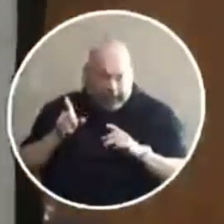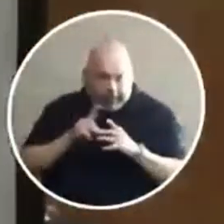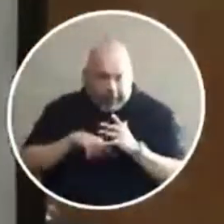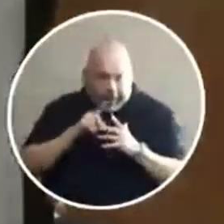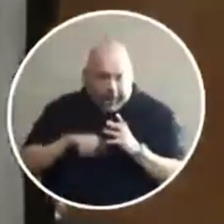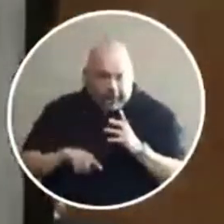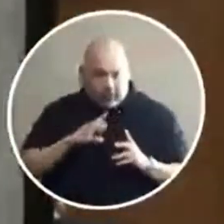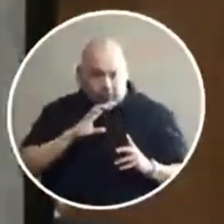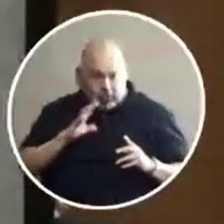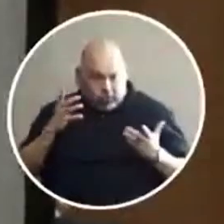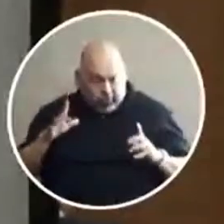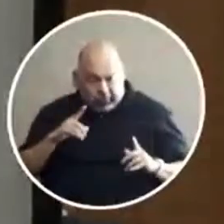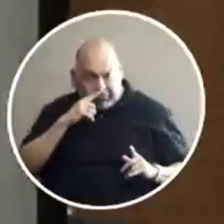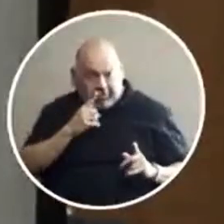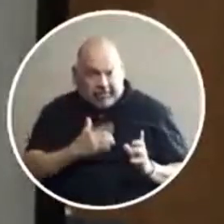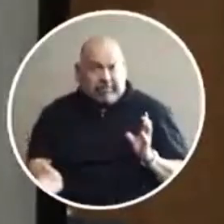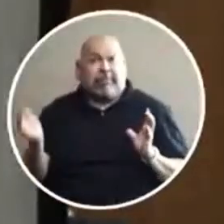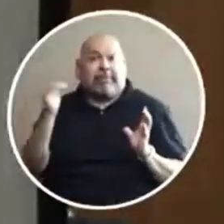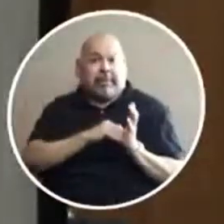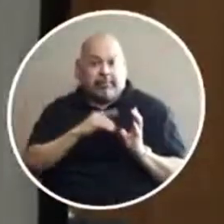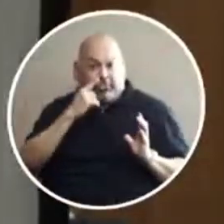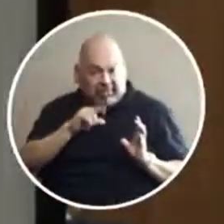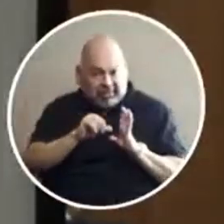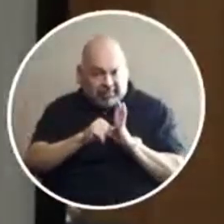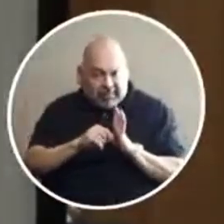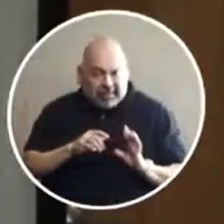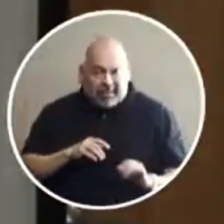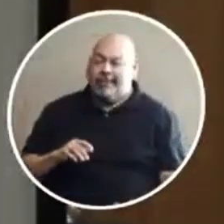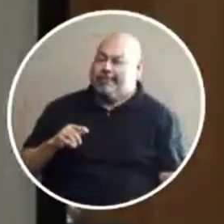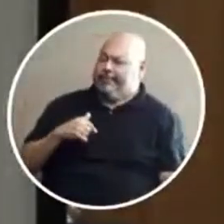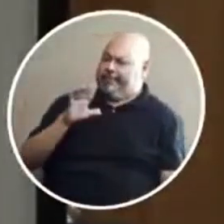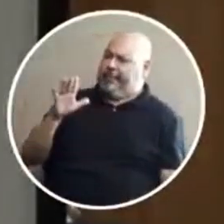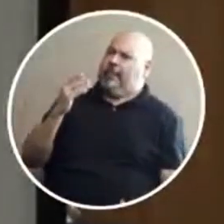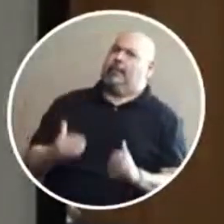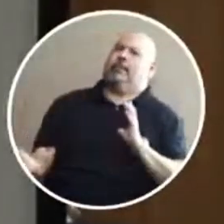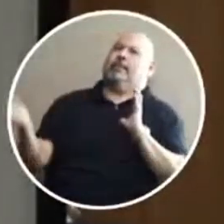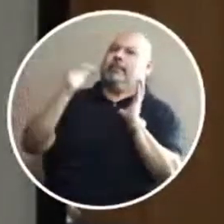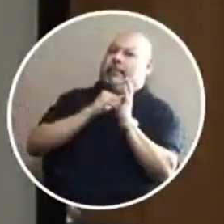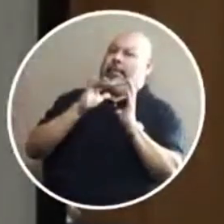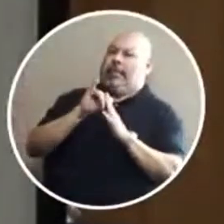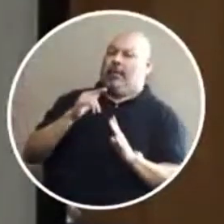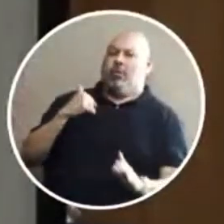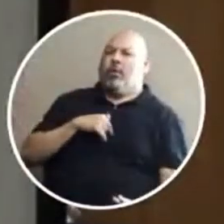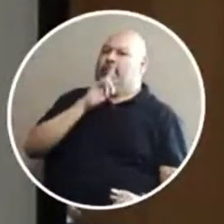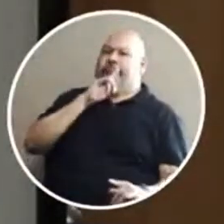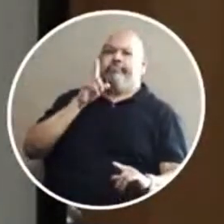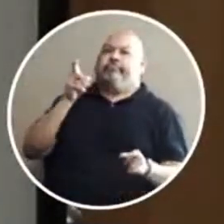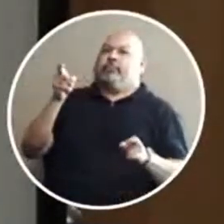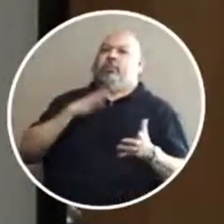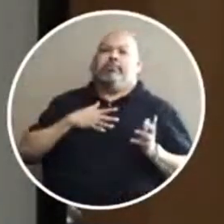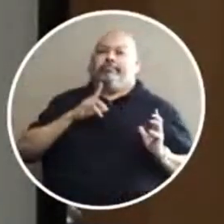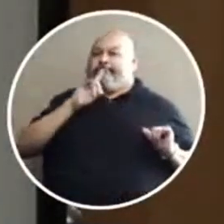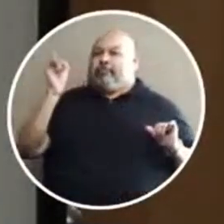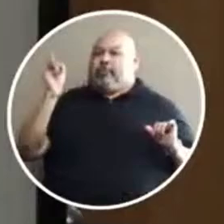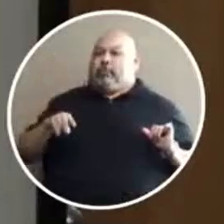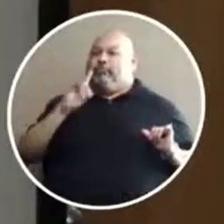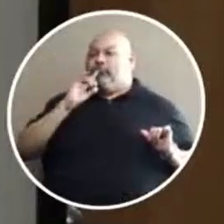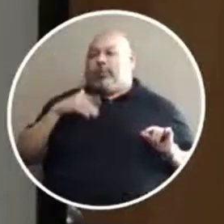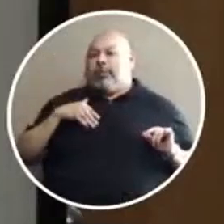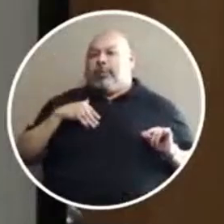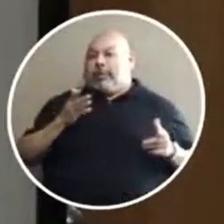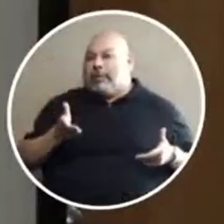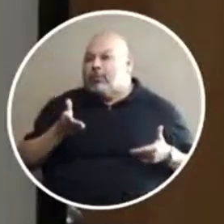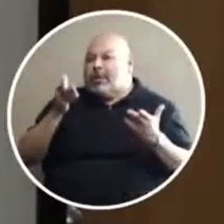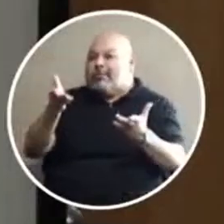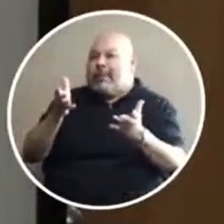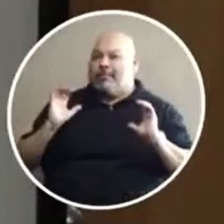can repeat your response. I would like to repeat again that we cannot control, but we provide guidance